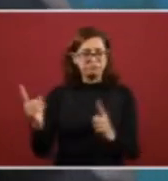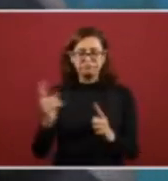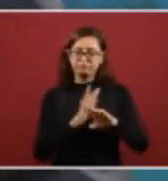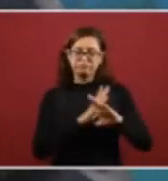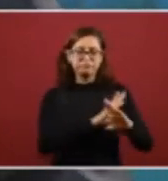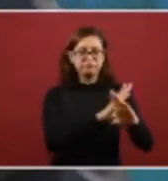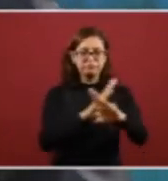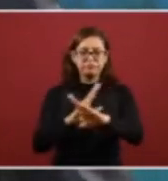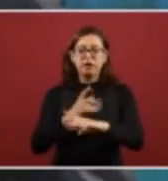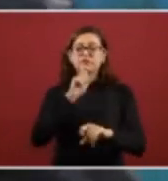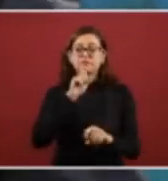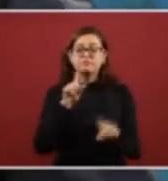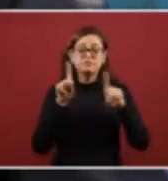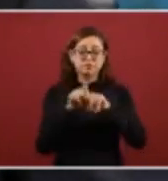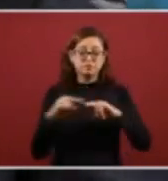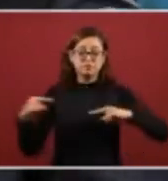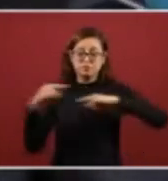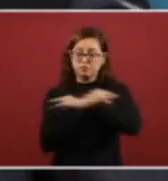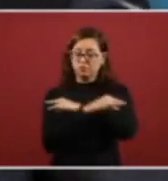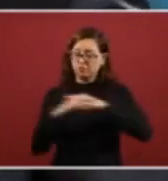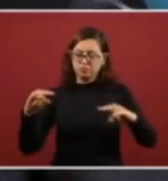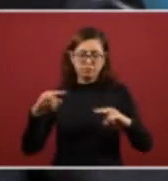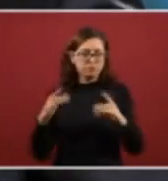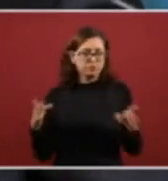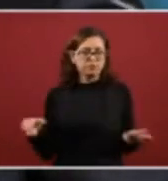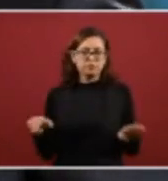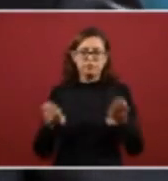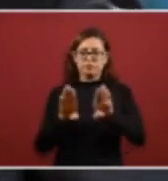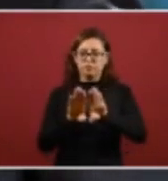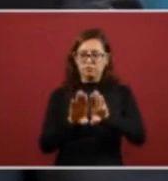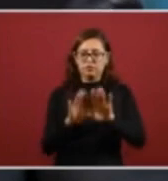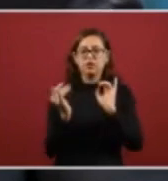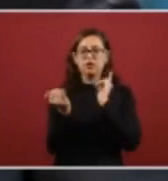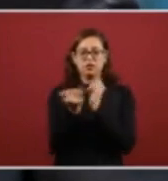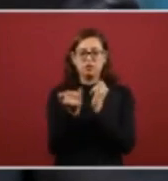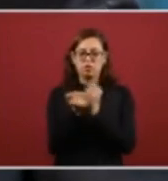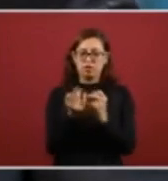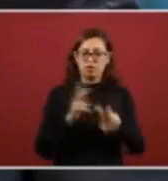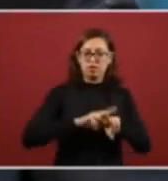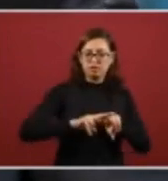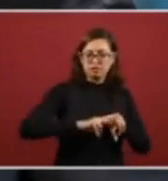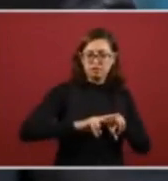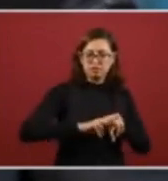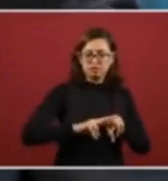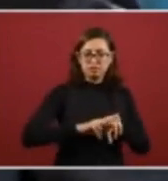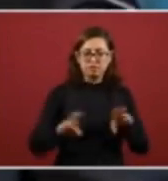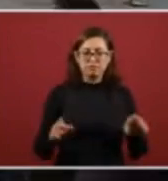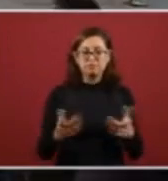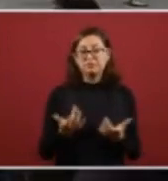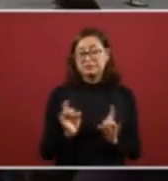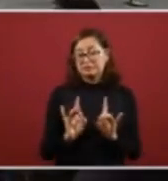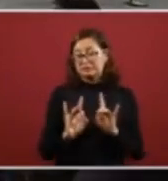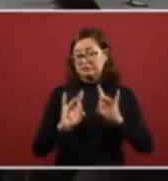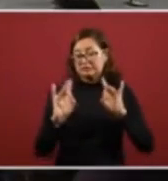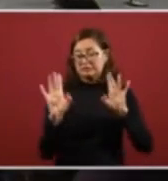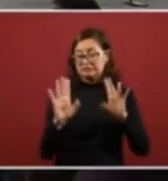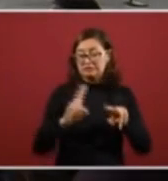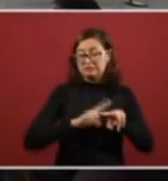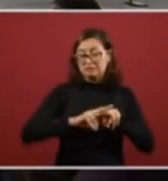get near it. And besides that, we closed the road and we closed the train tracks to prevent that there would be